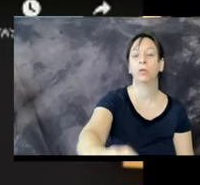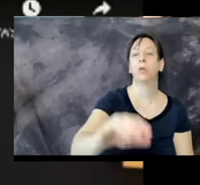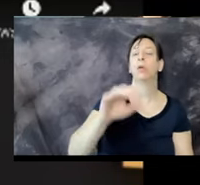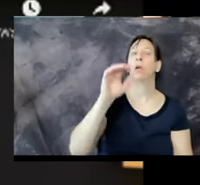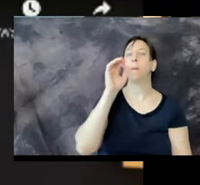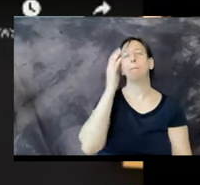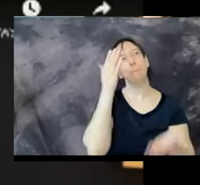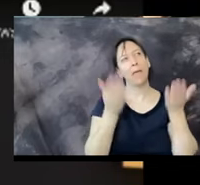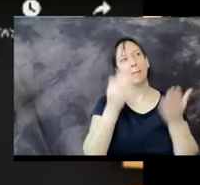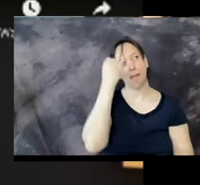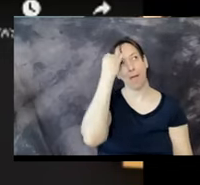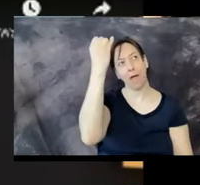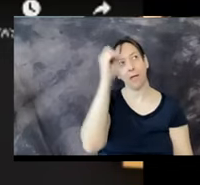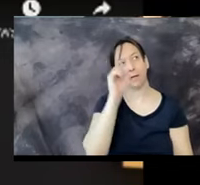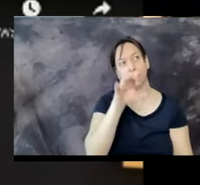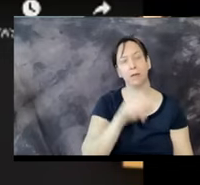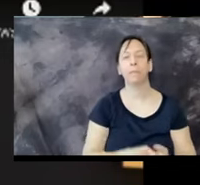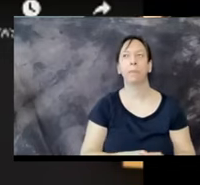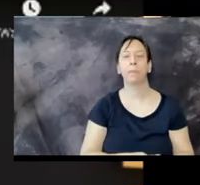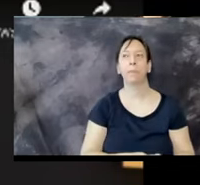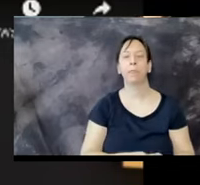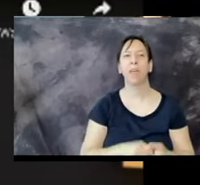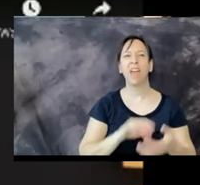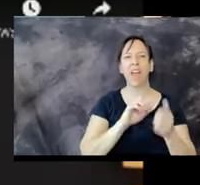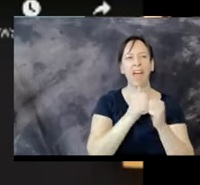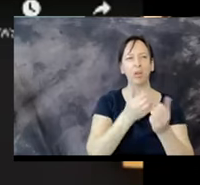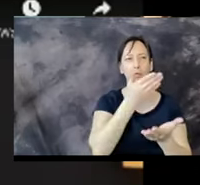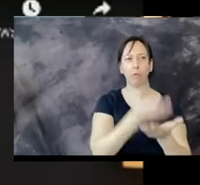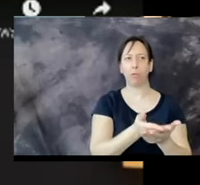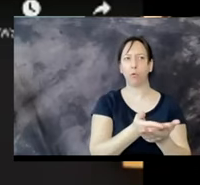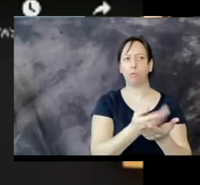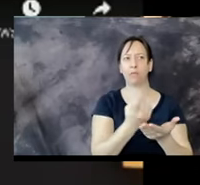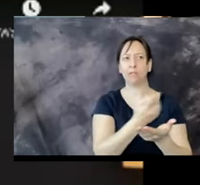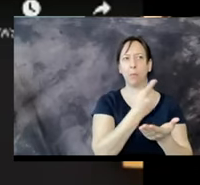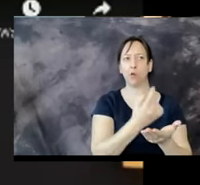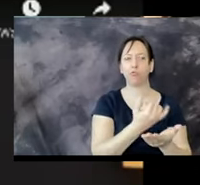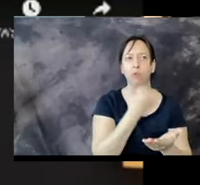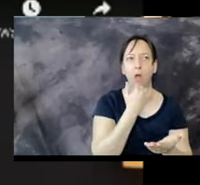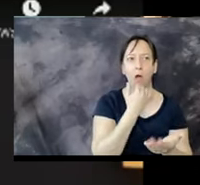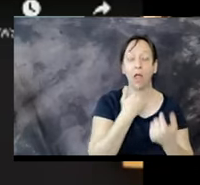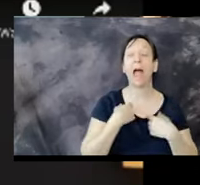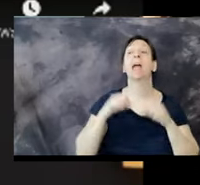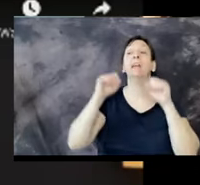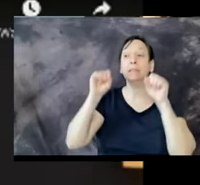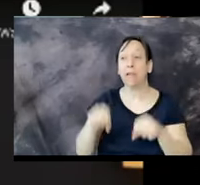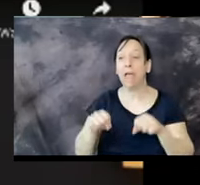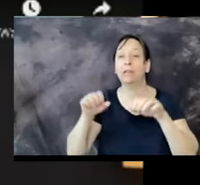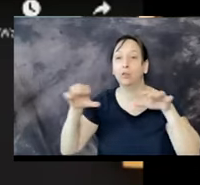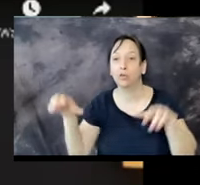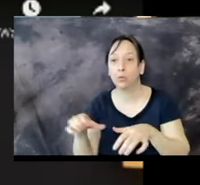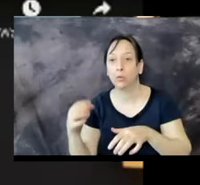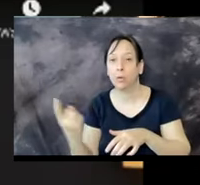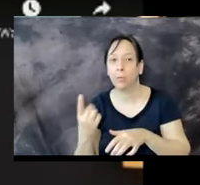you prove people wrong in terms of like showing them that you can actually do something without them having to